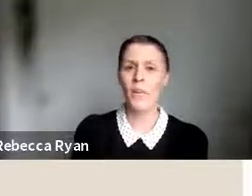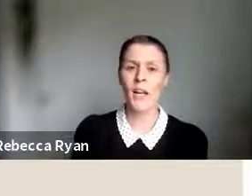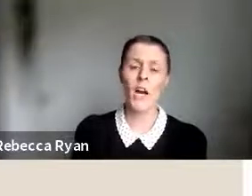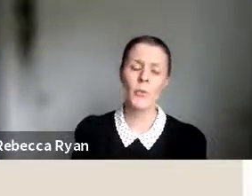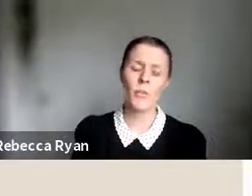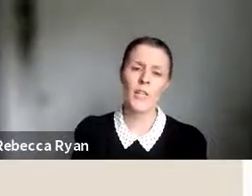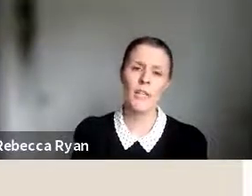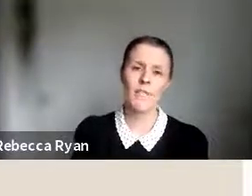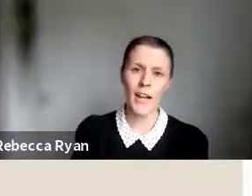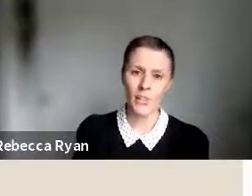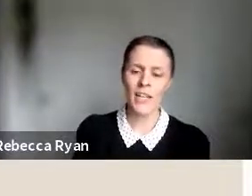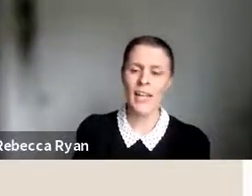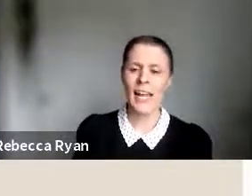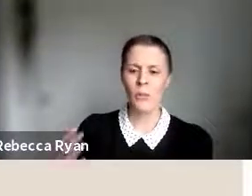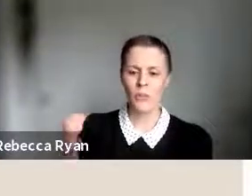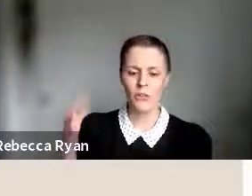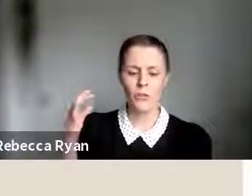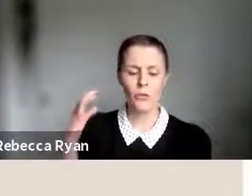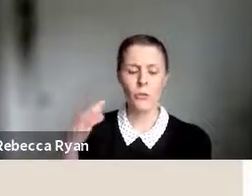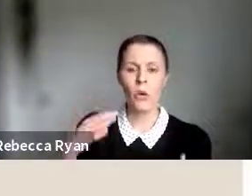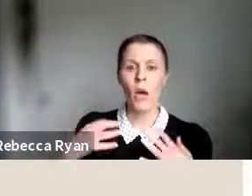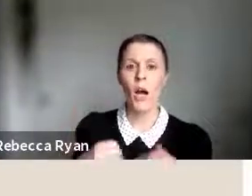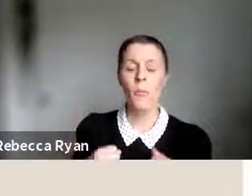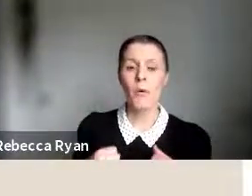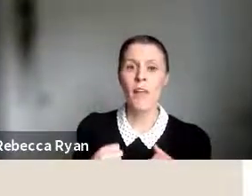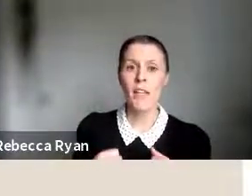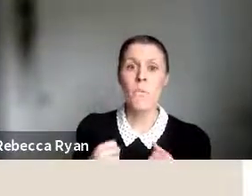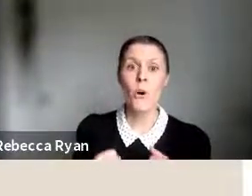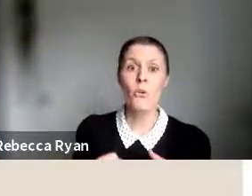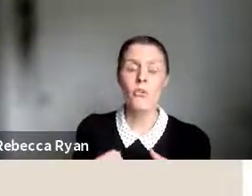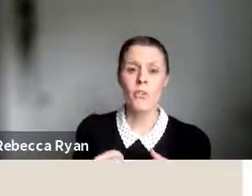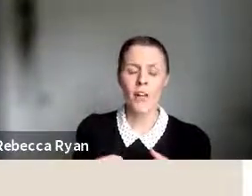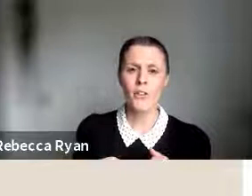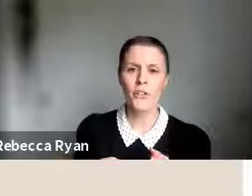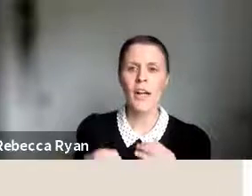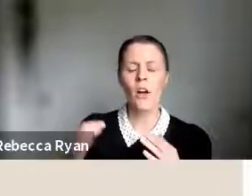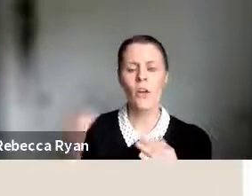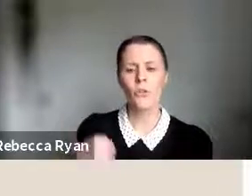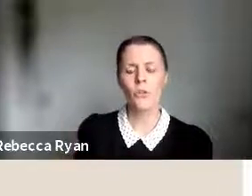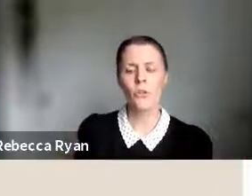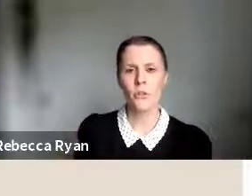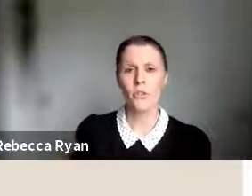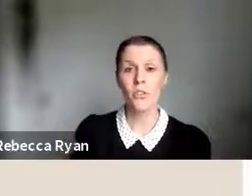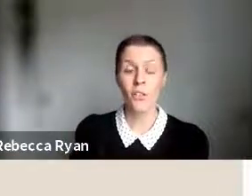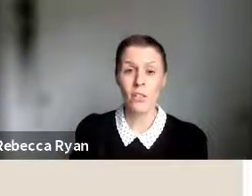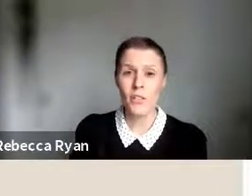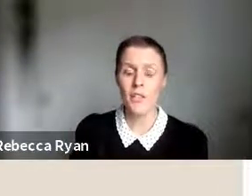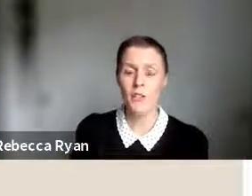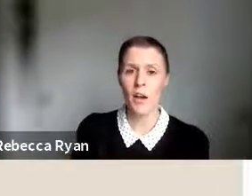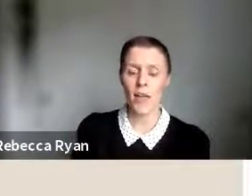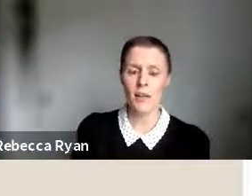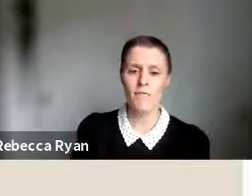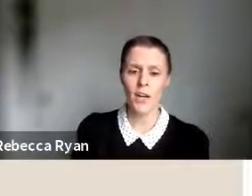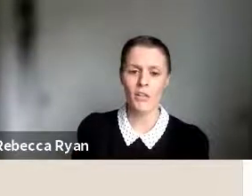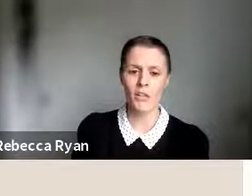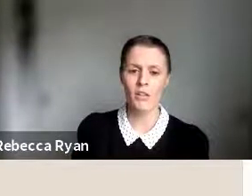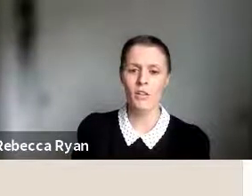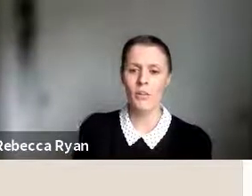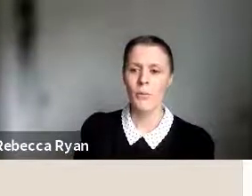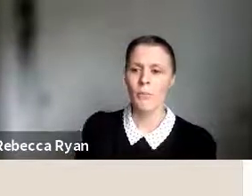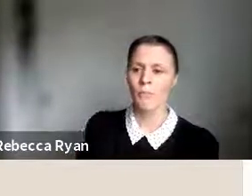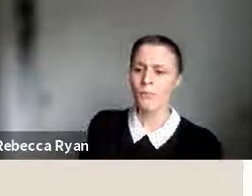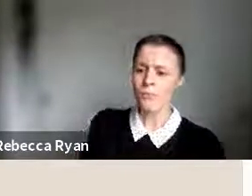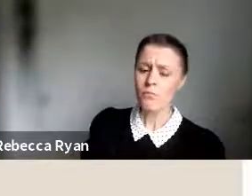to prevent 100% infection. It was to prevent most infection and also to reduce the seriousness of that